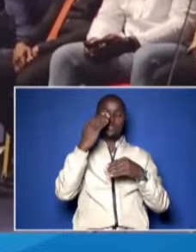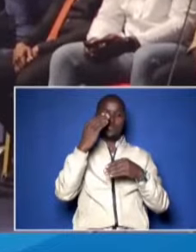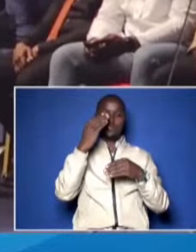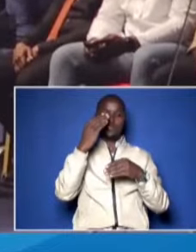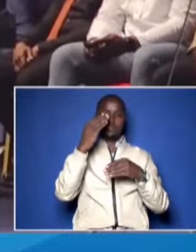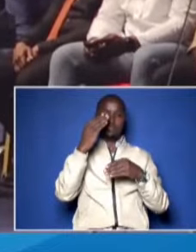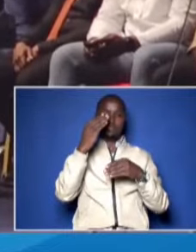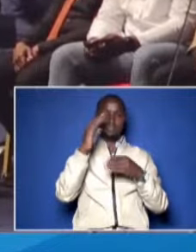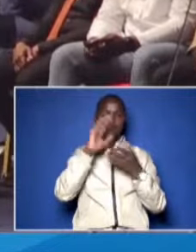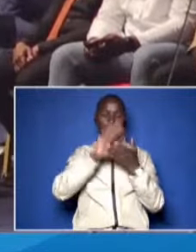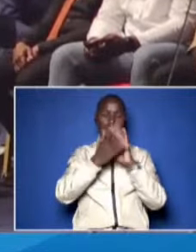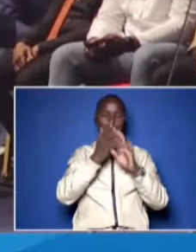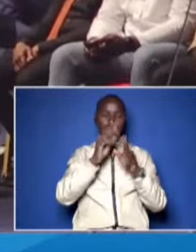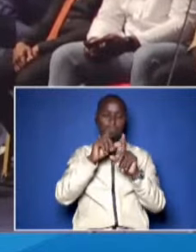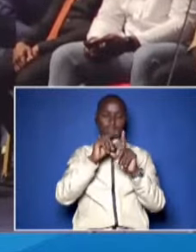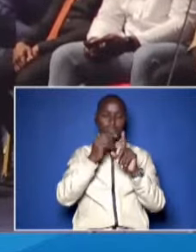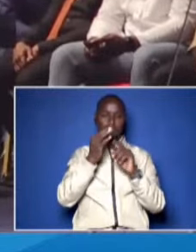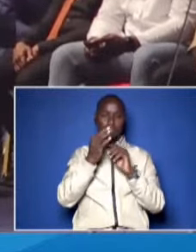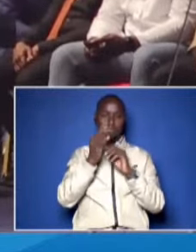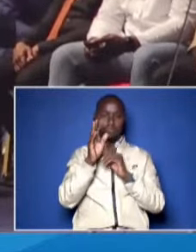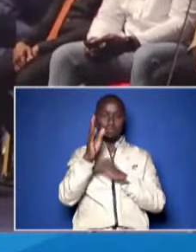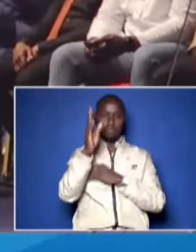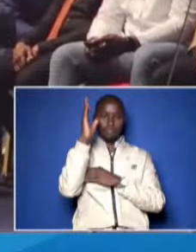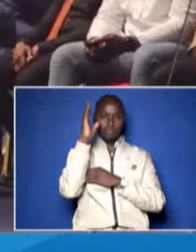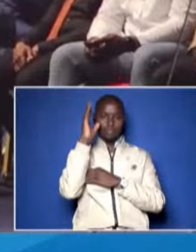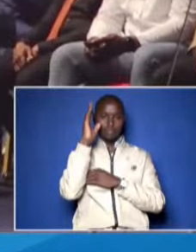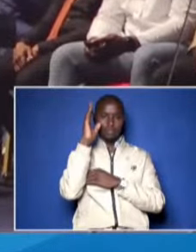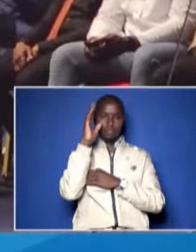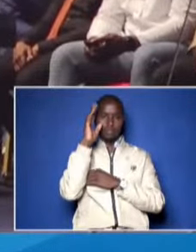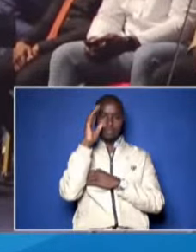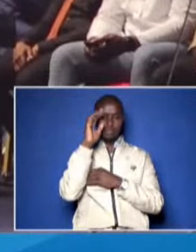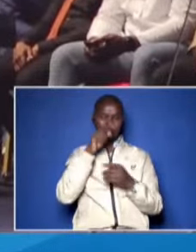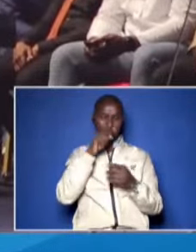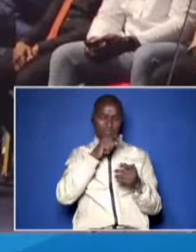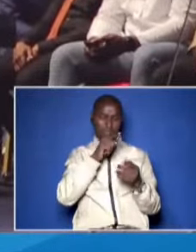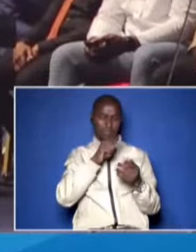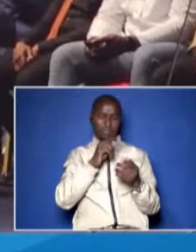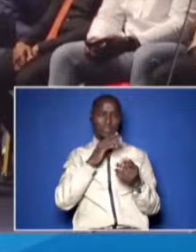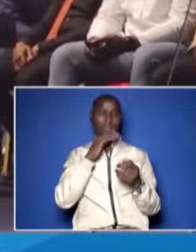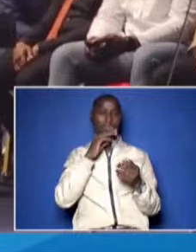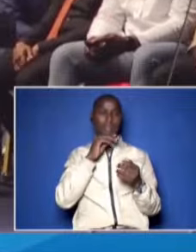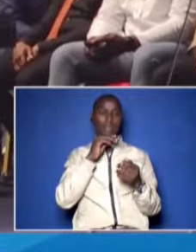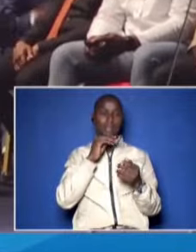Bible this is the man who was president of Yale